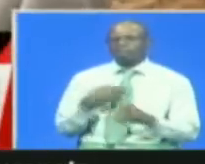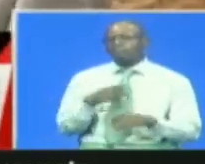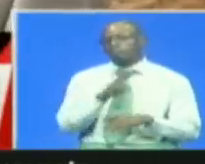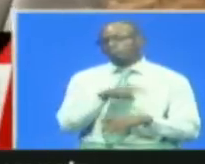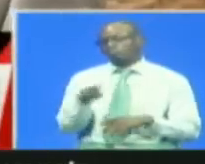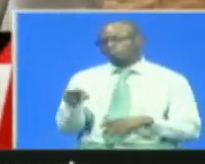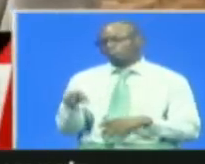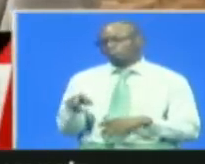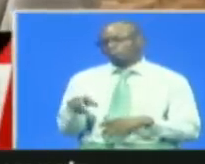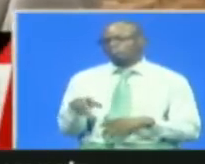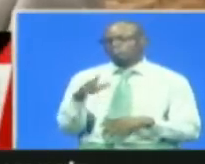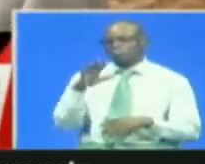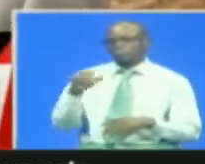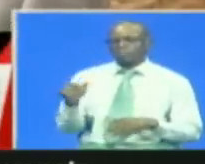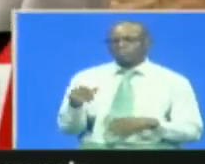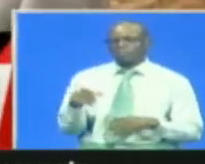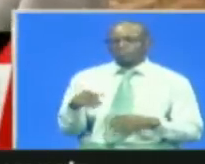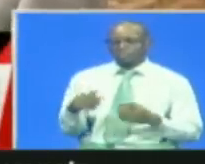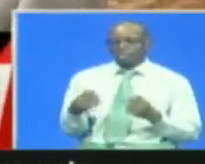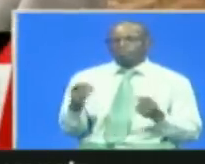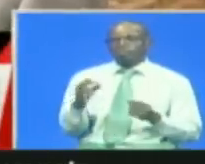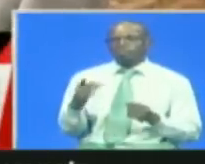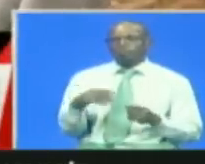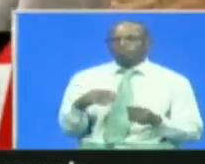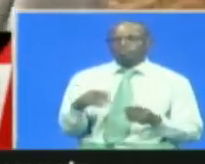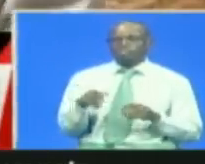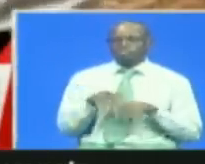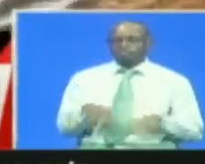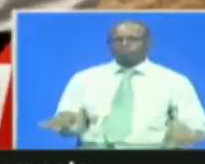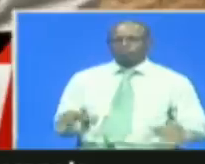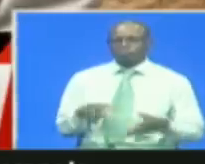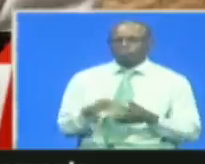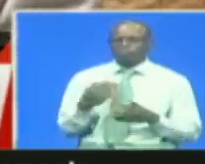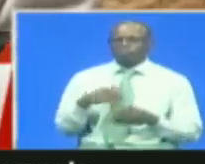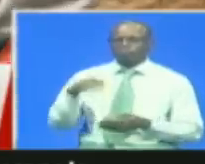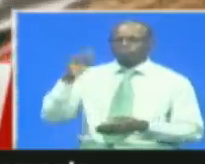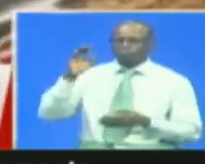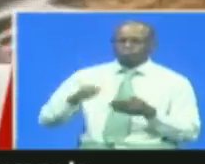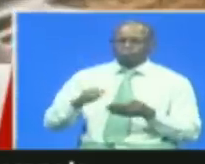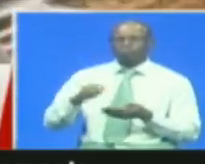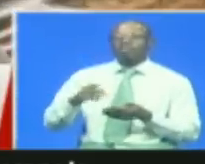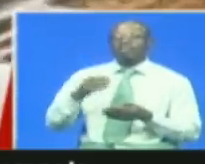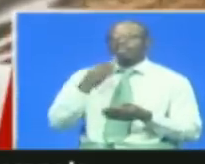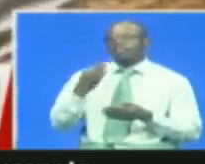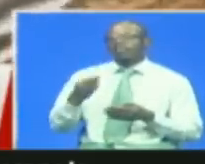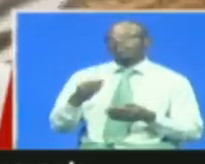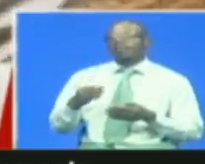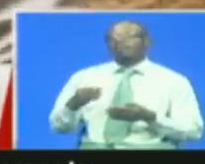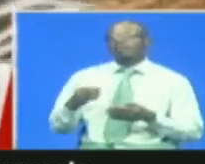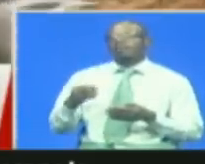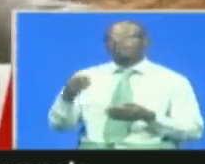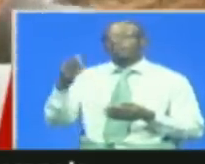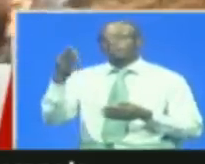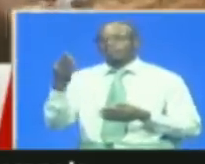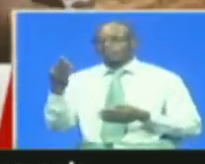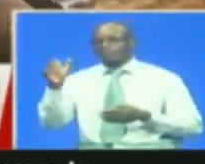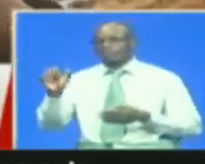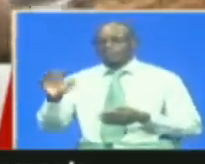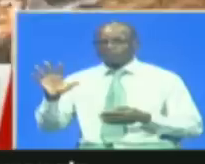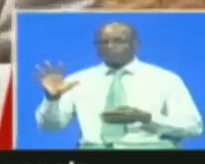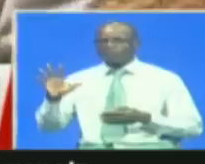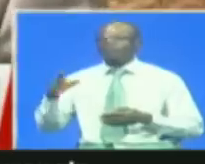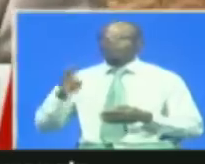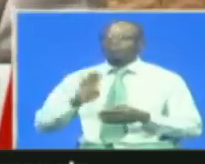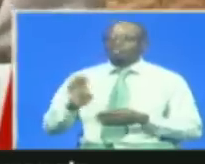of devolution. You have seen they have tried to cut down from 335 billion that was suggested by the Senate and the CRA. They have also tried to